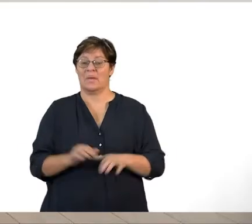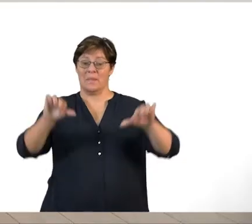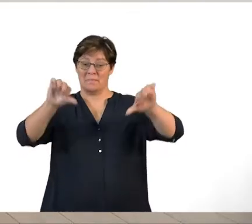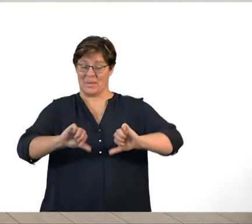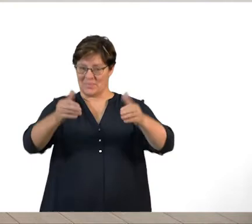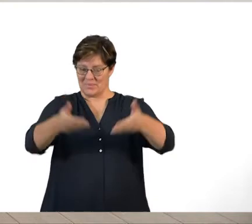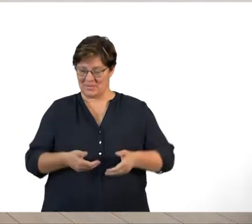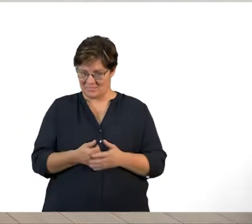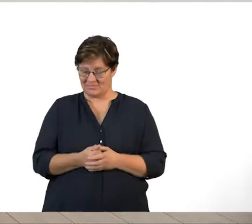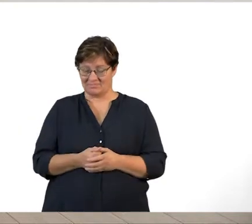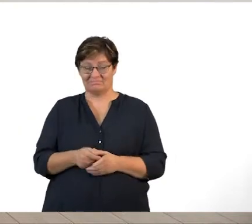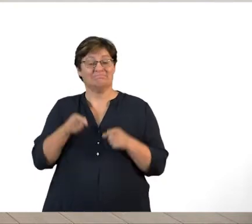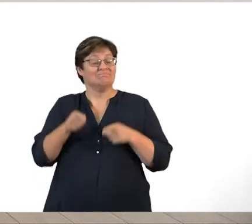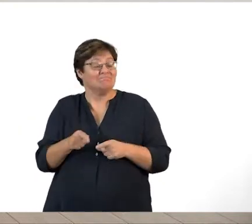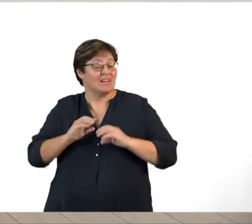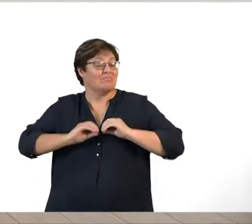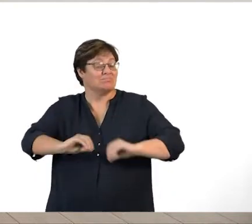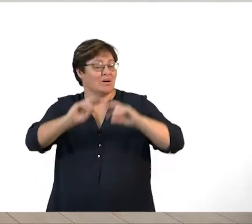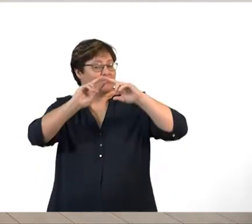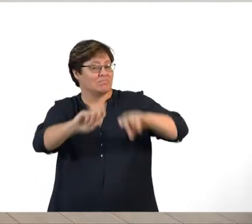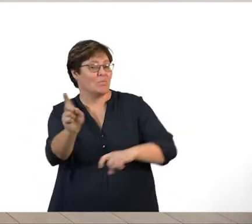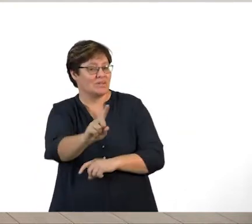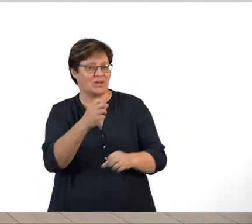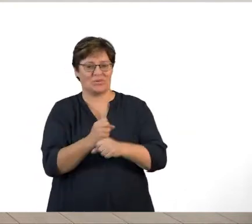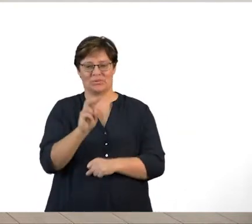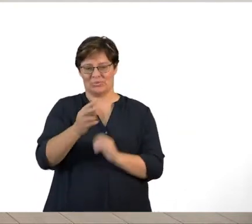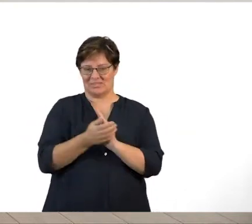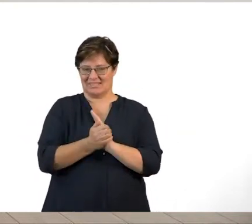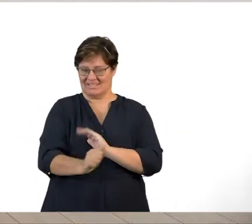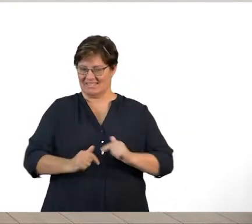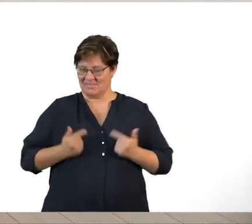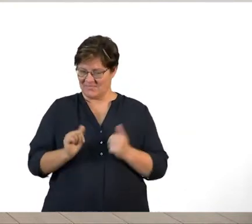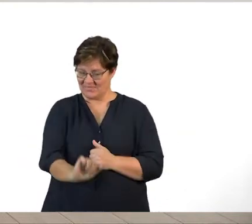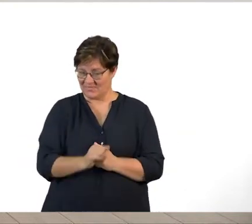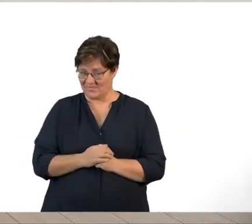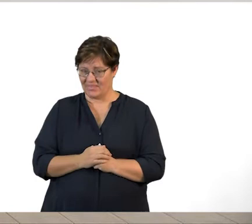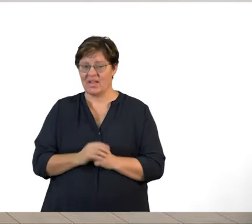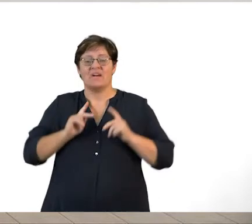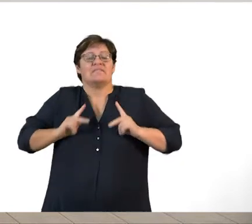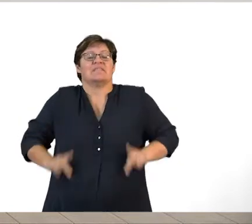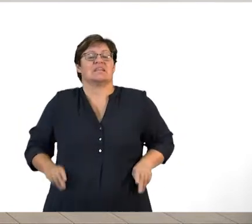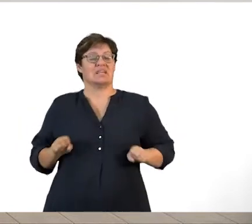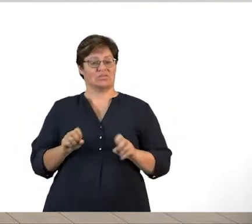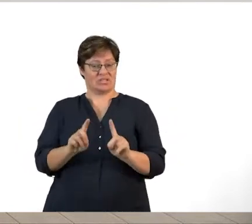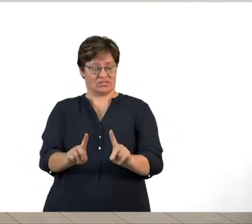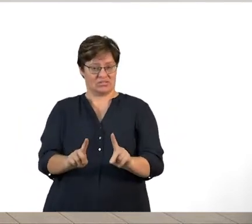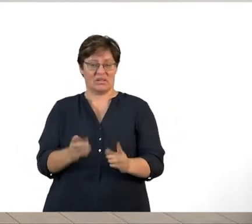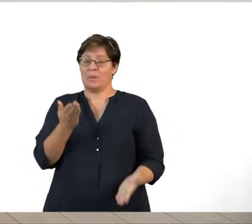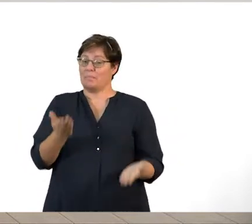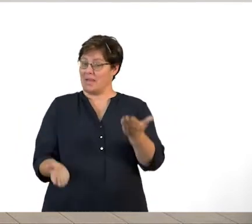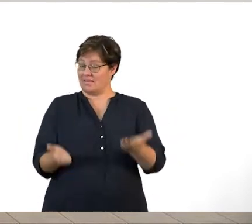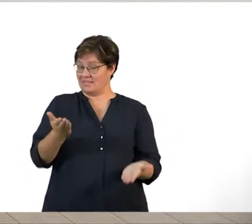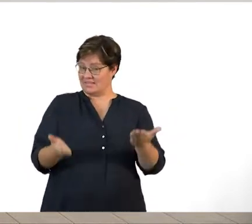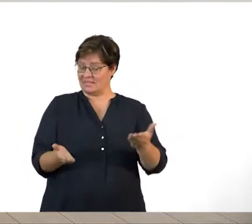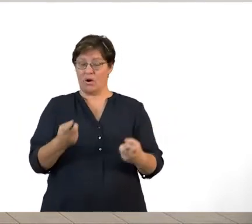Welcome back. In this segment, we're exploring grade 2 life skills, physical education,